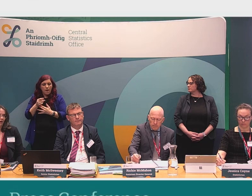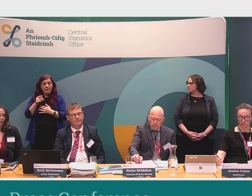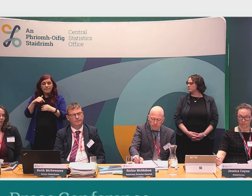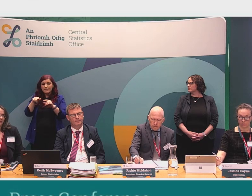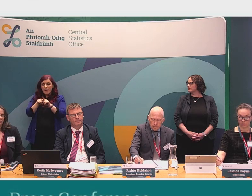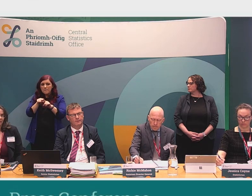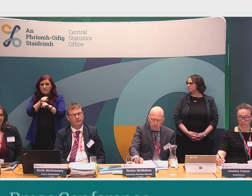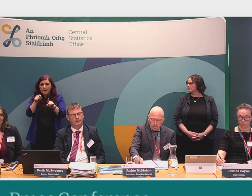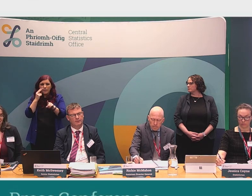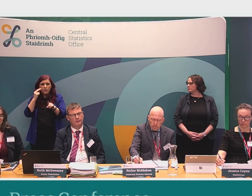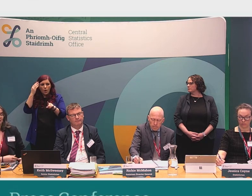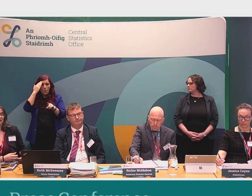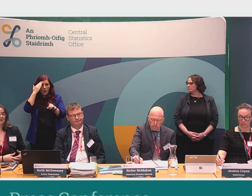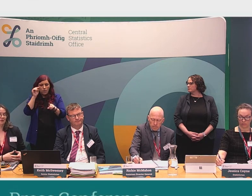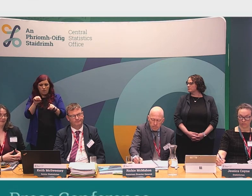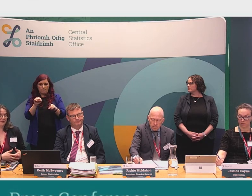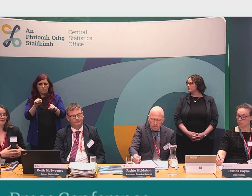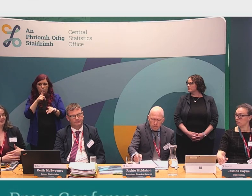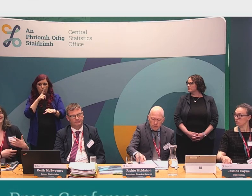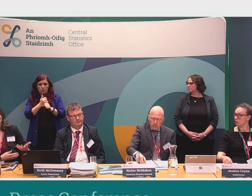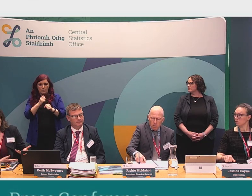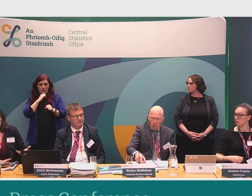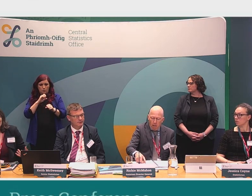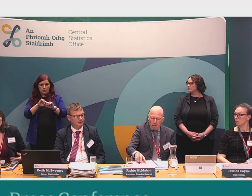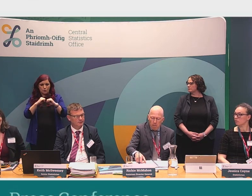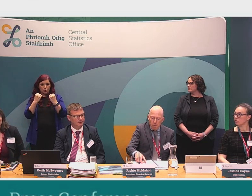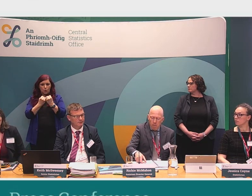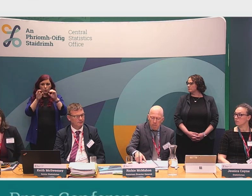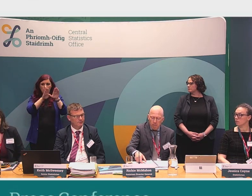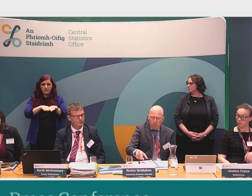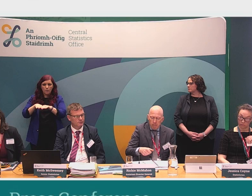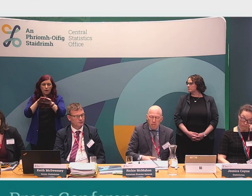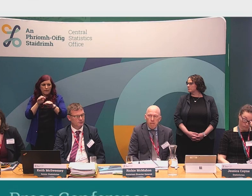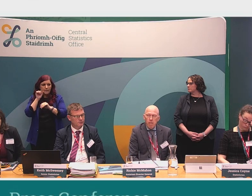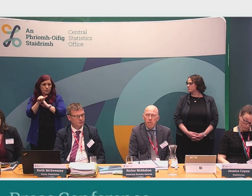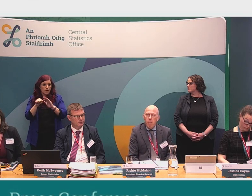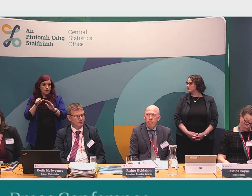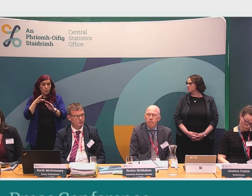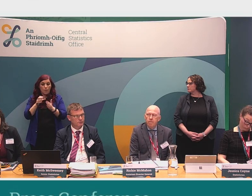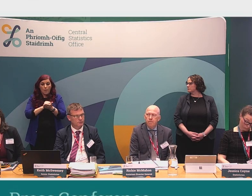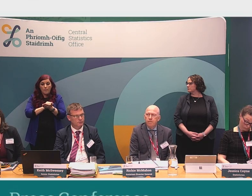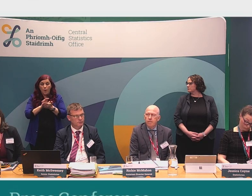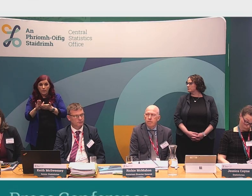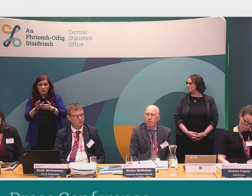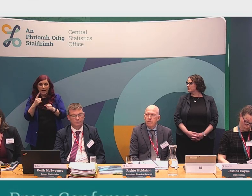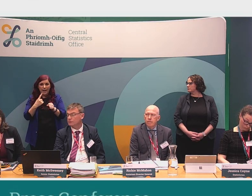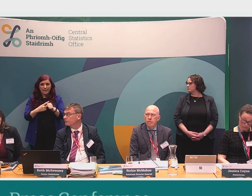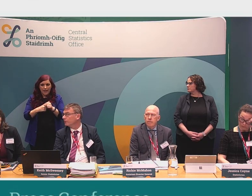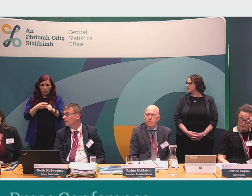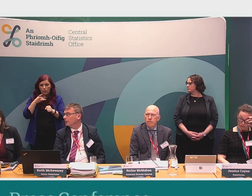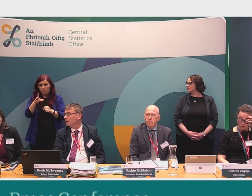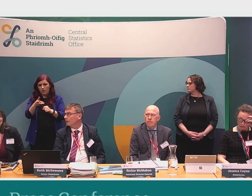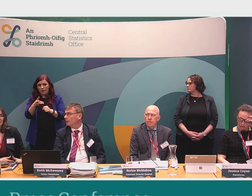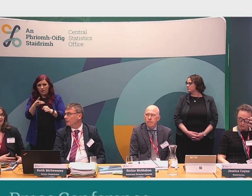aware when we're talking about the sociodemographic experiences, when we're publishing it, and we'll reiterate this again, it'll be